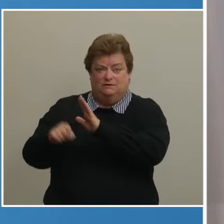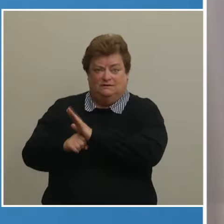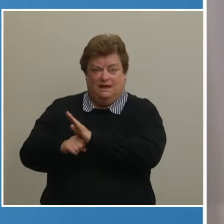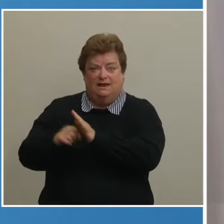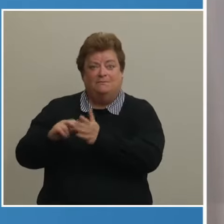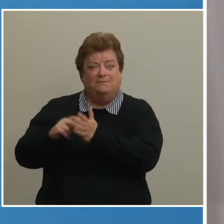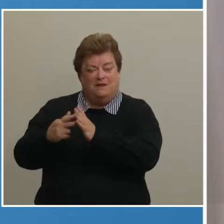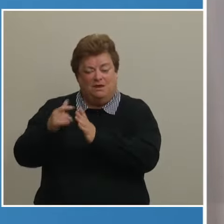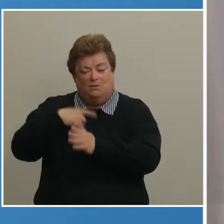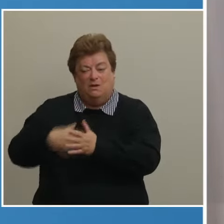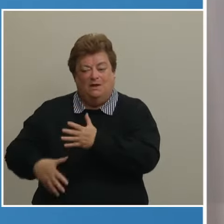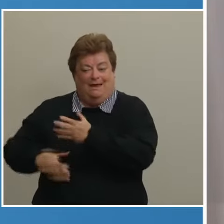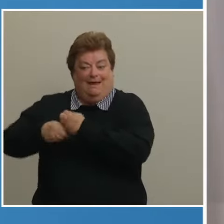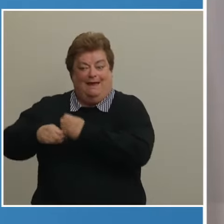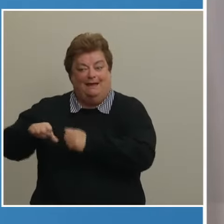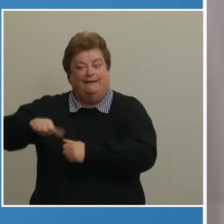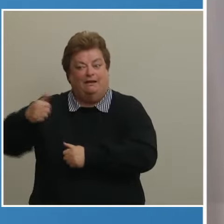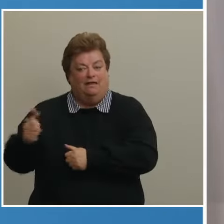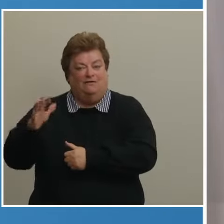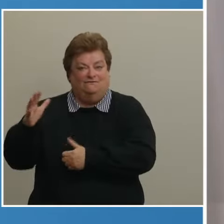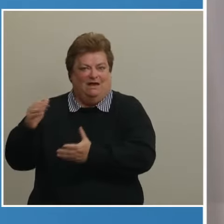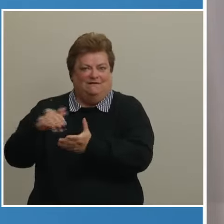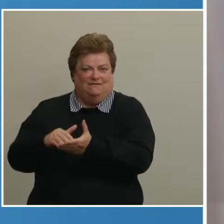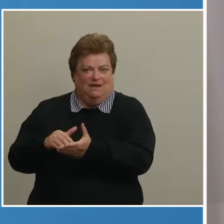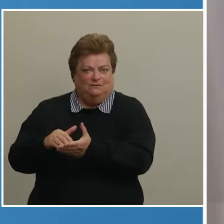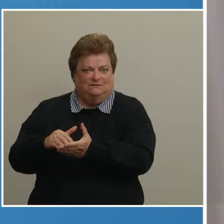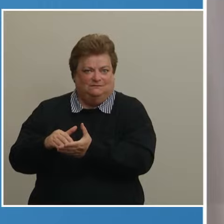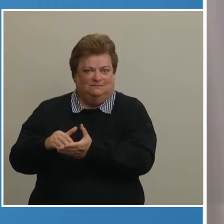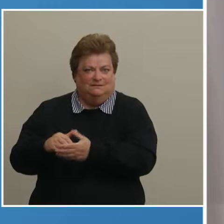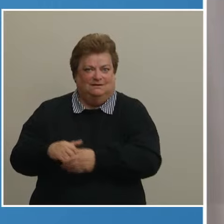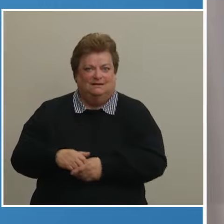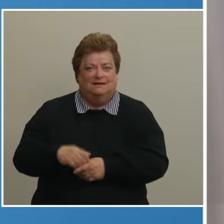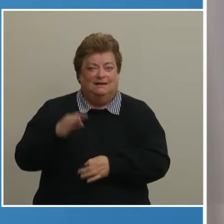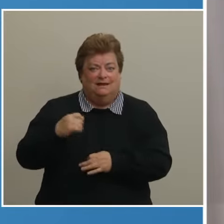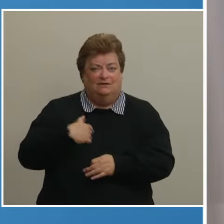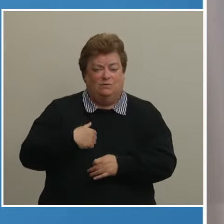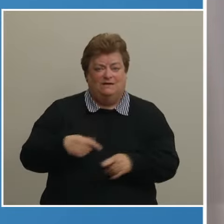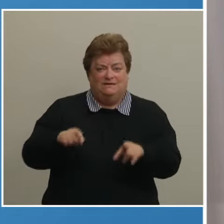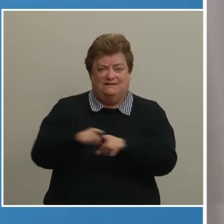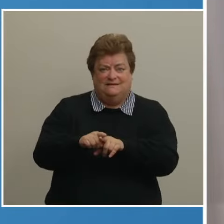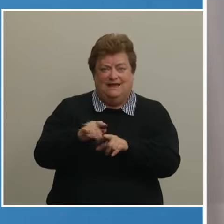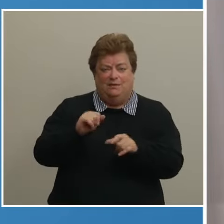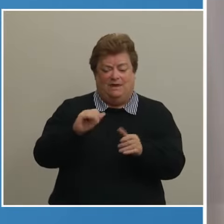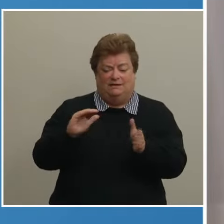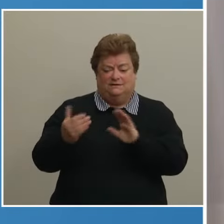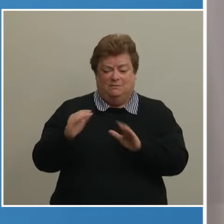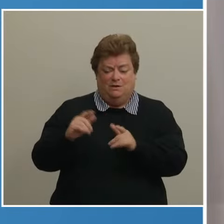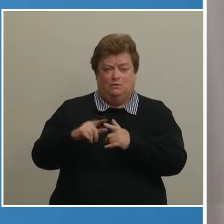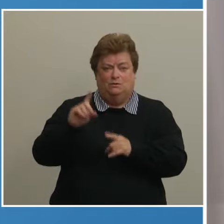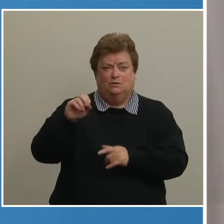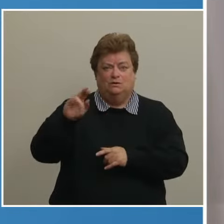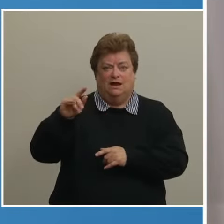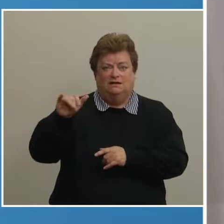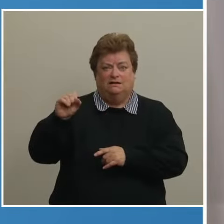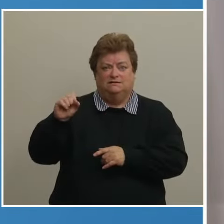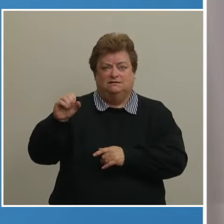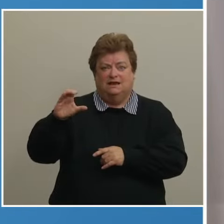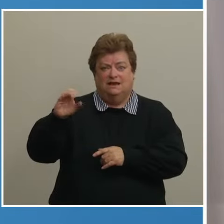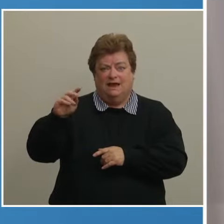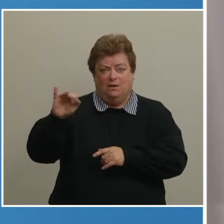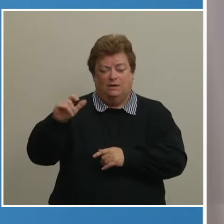an additional 5,000 cases in that total. And if we had had the same case rate as Douglas County, we would have had